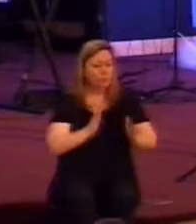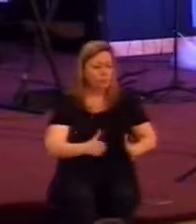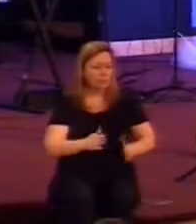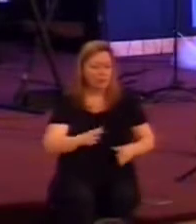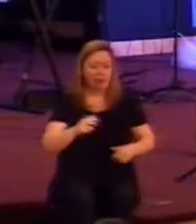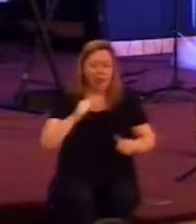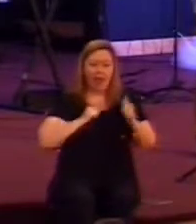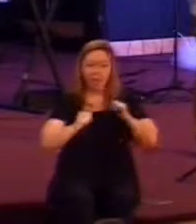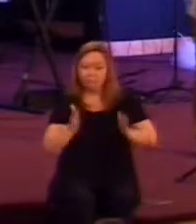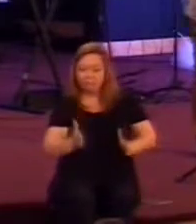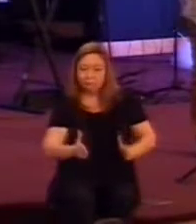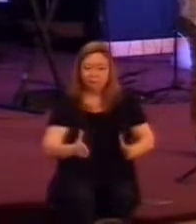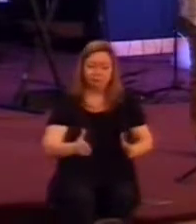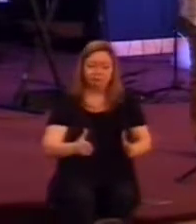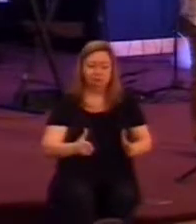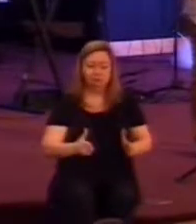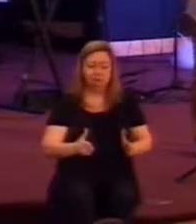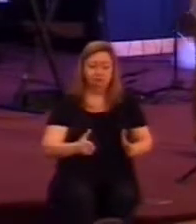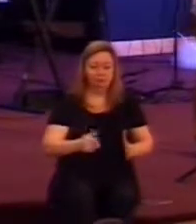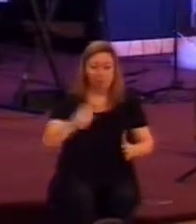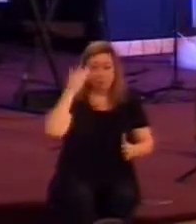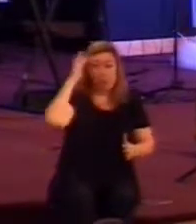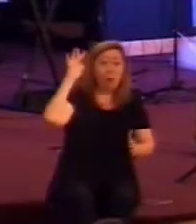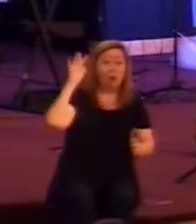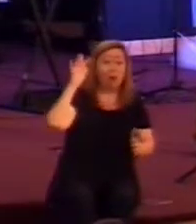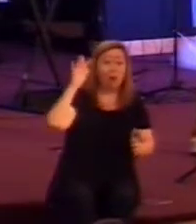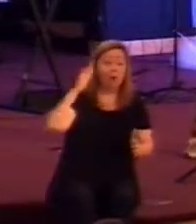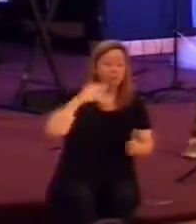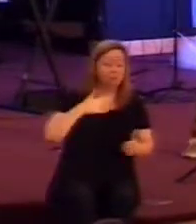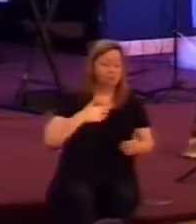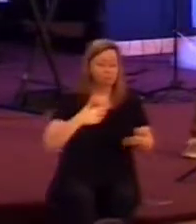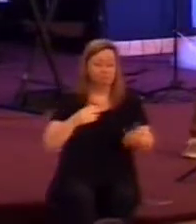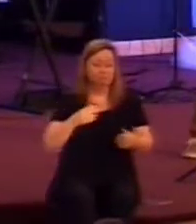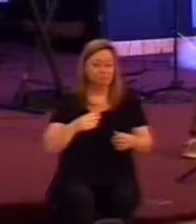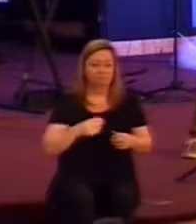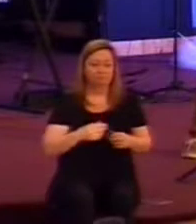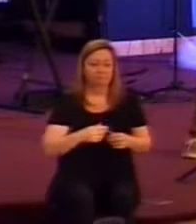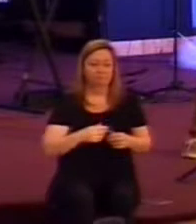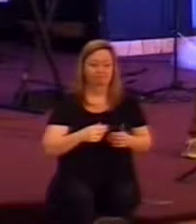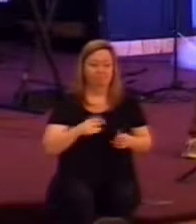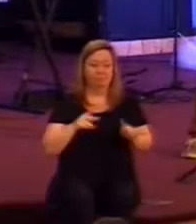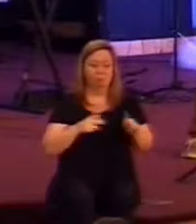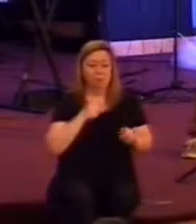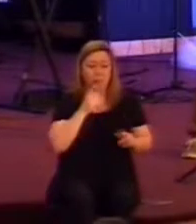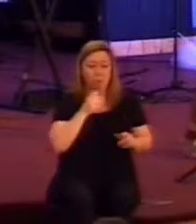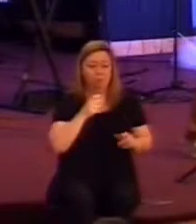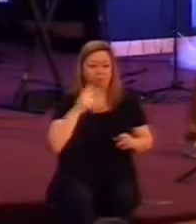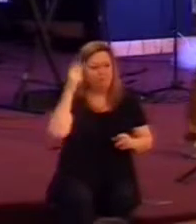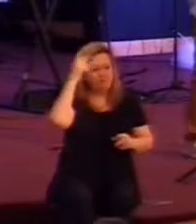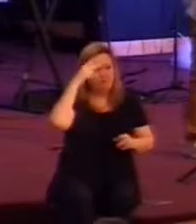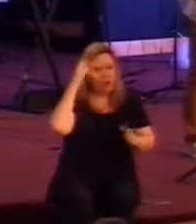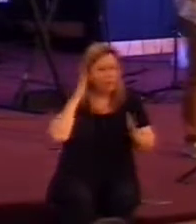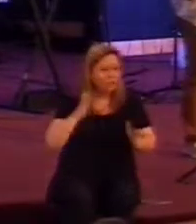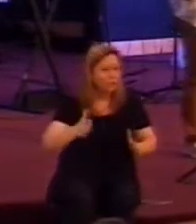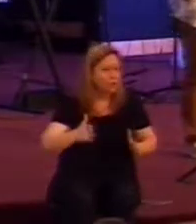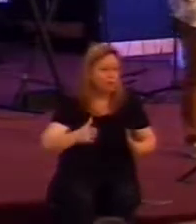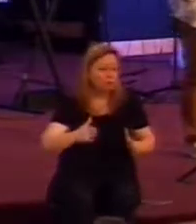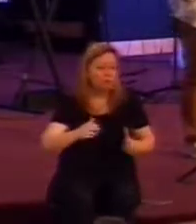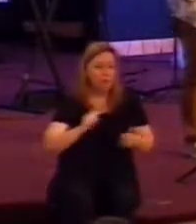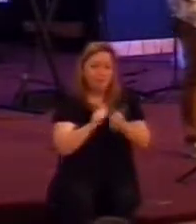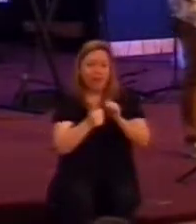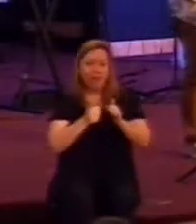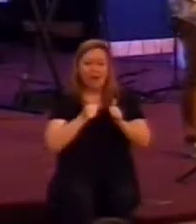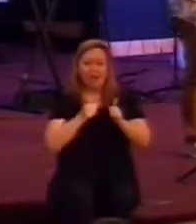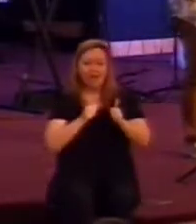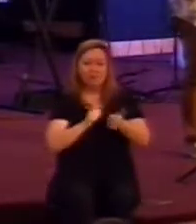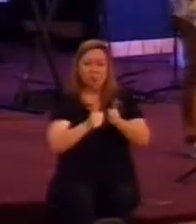actors, people who are smart, really, really smart geniuses, people who are philosophers, people who are sport